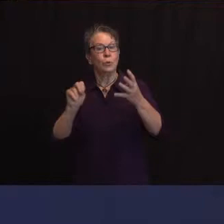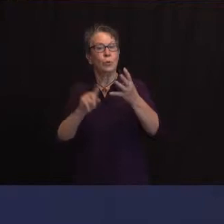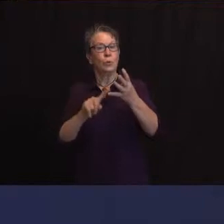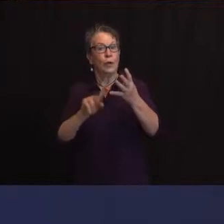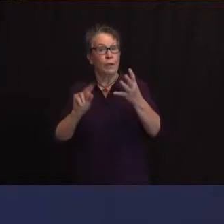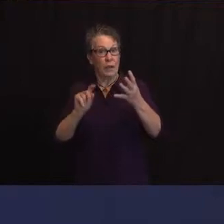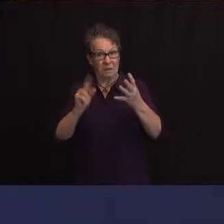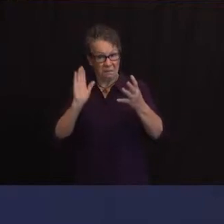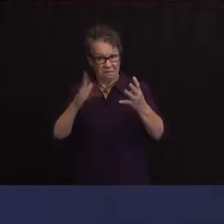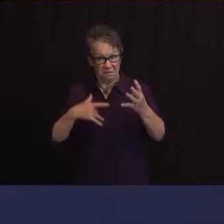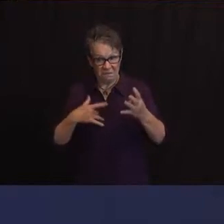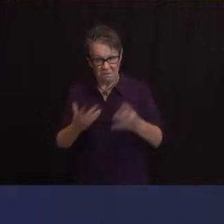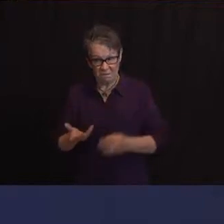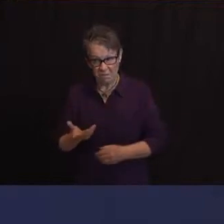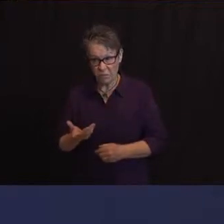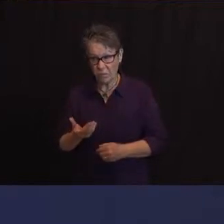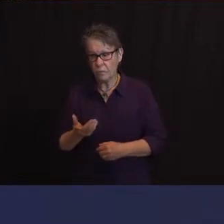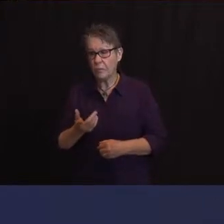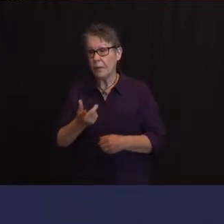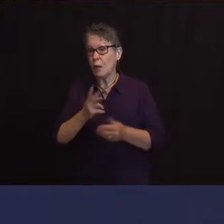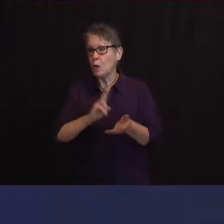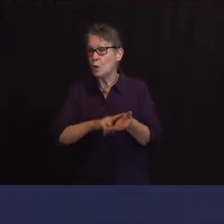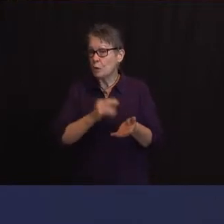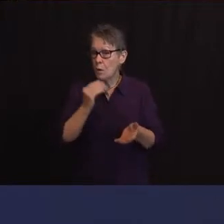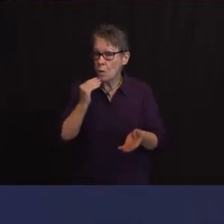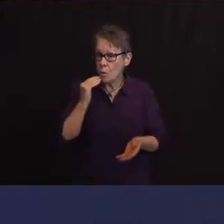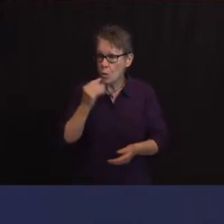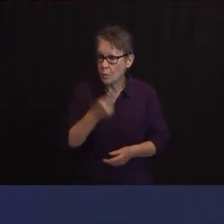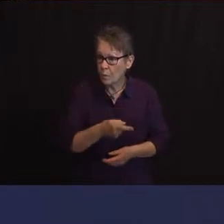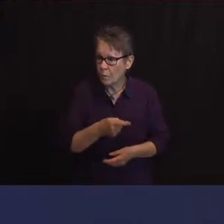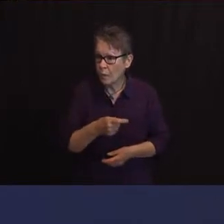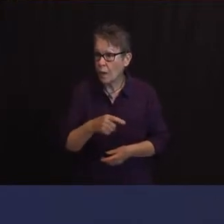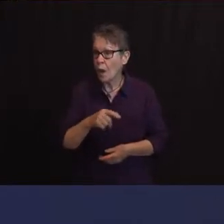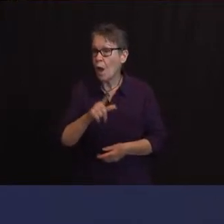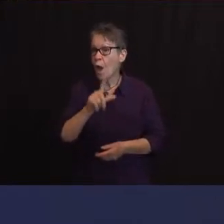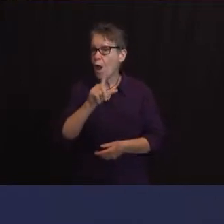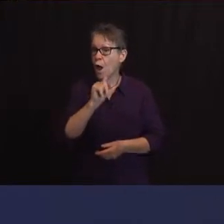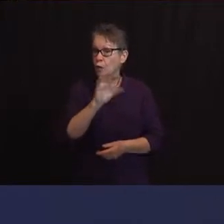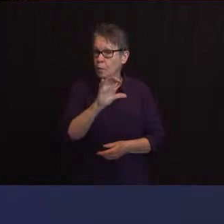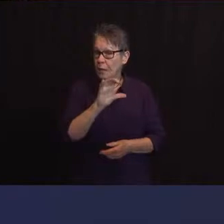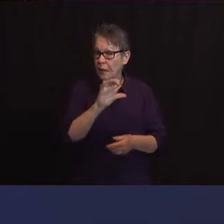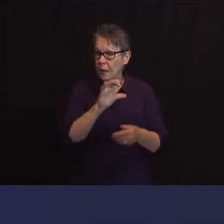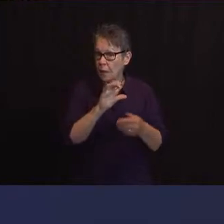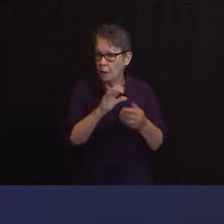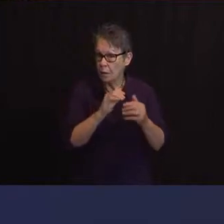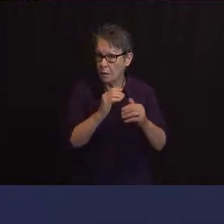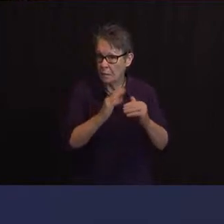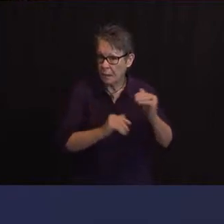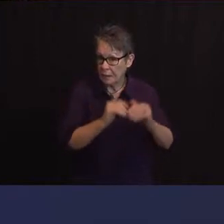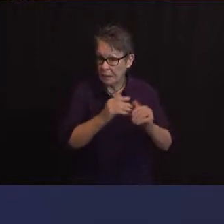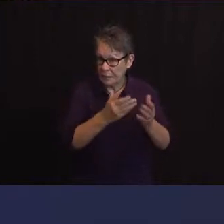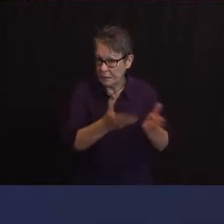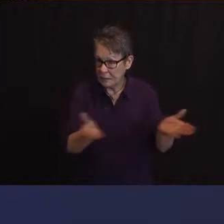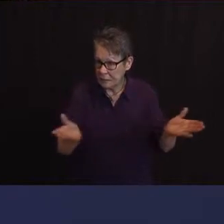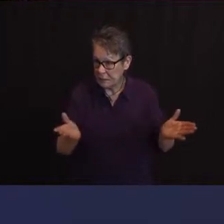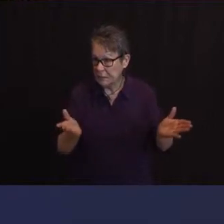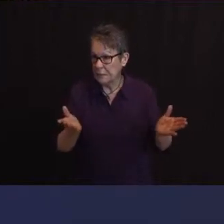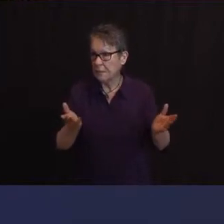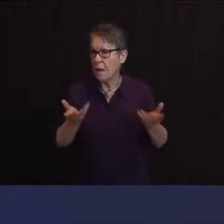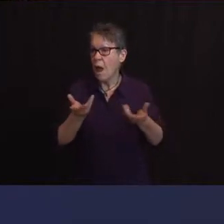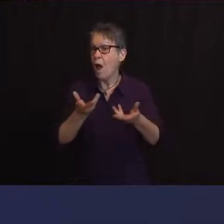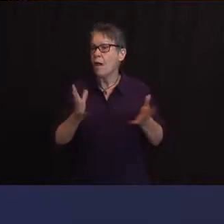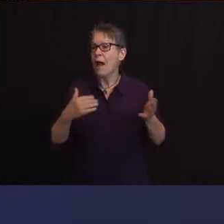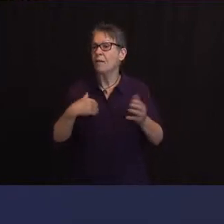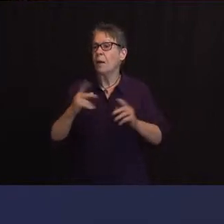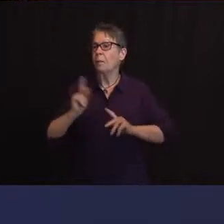Walgreens, how will newer residents at these facilities get vaccinated? We have reports where some newer residents who've been there for over a